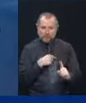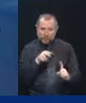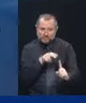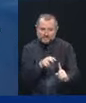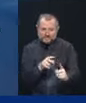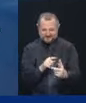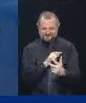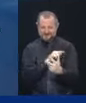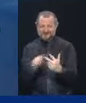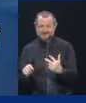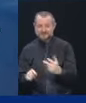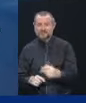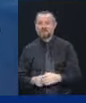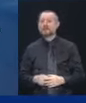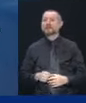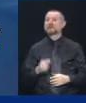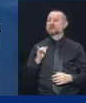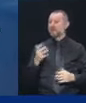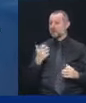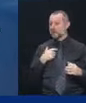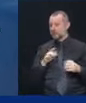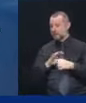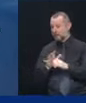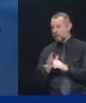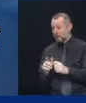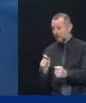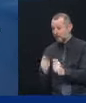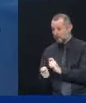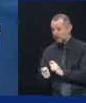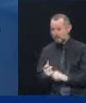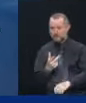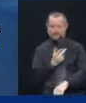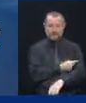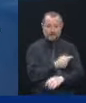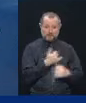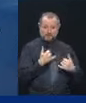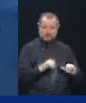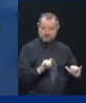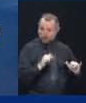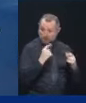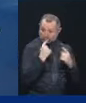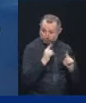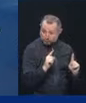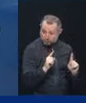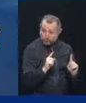effectiveness with some of these new variants of interest, as they call them.